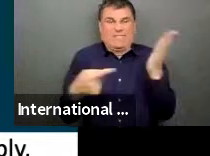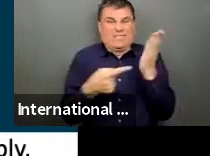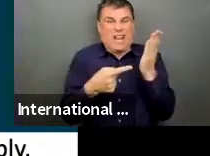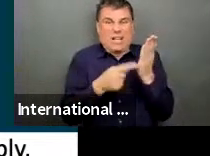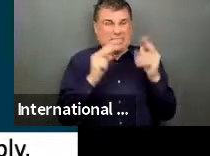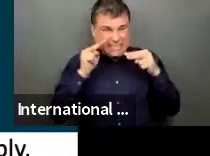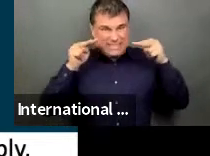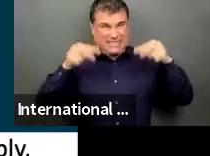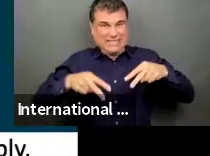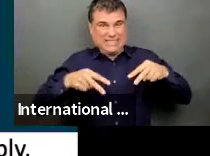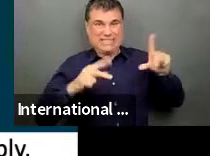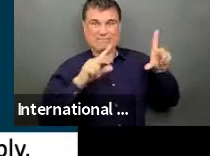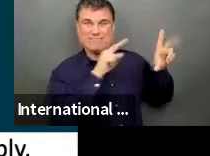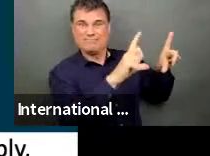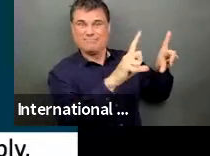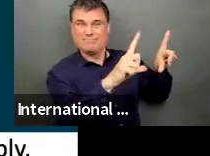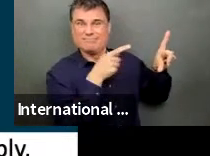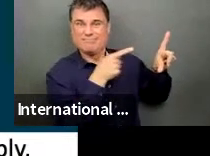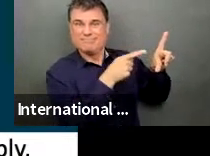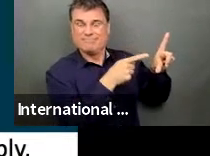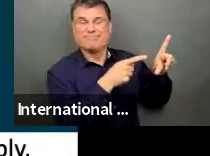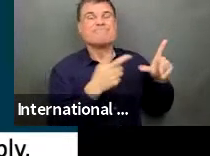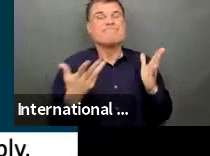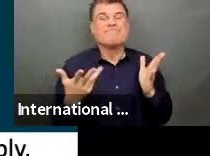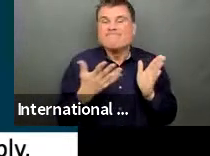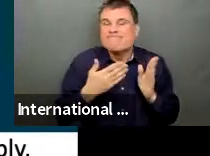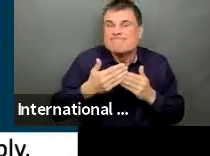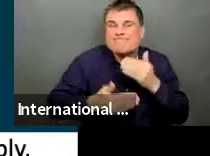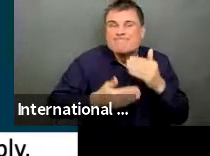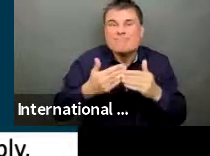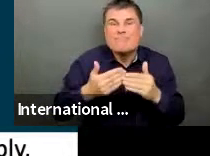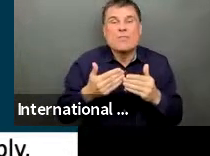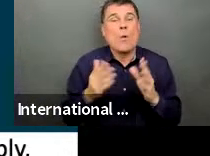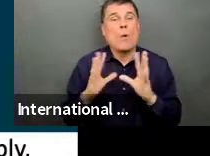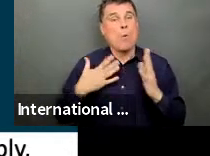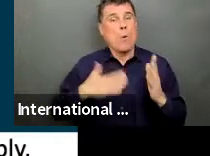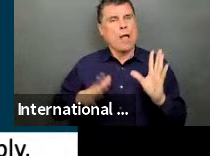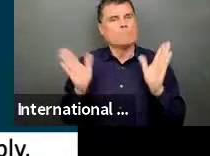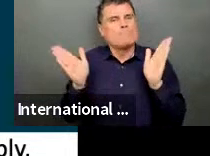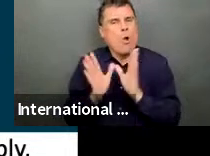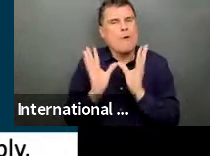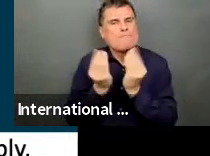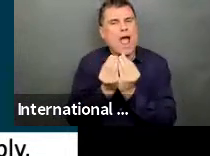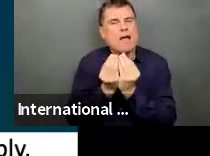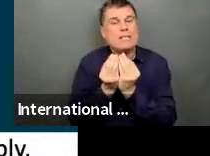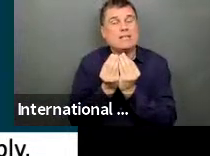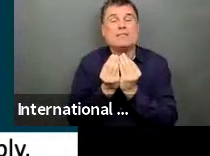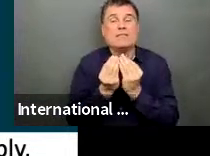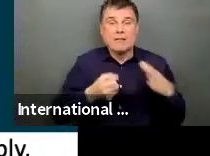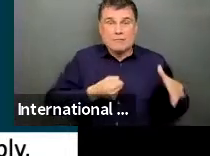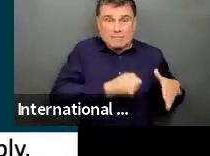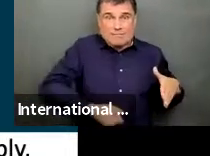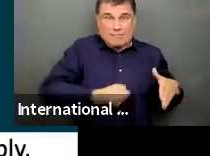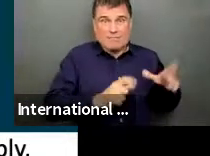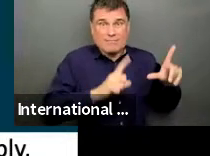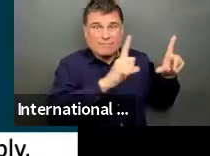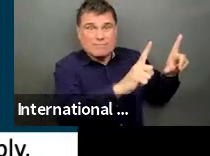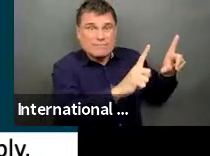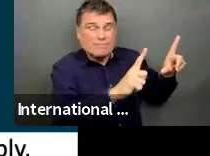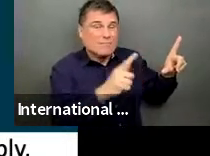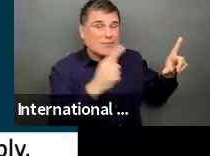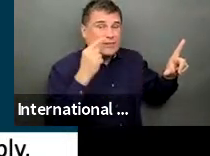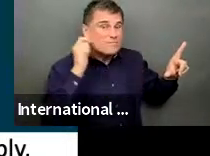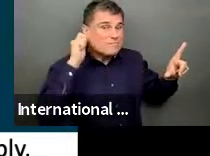down and it's not going to rebound to a higher level. We've seen the case of China